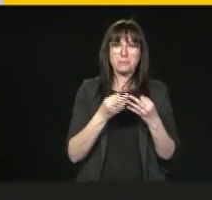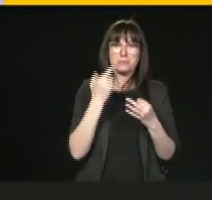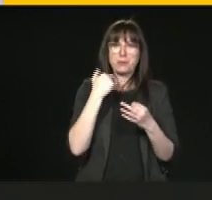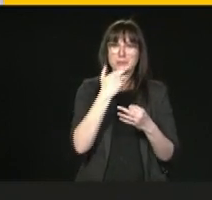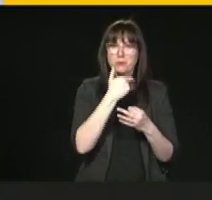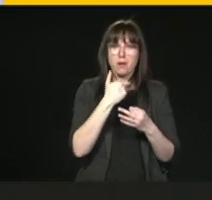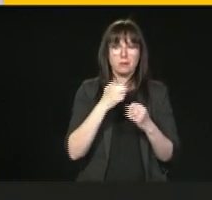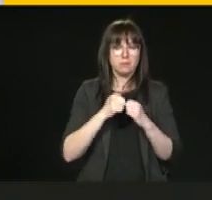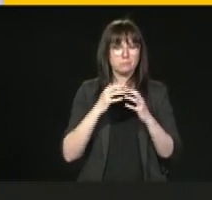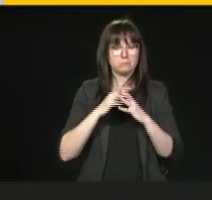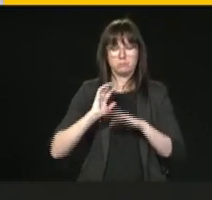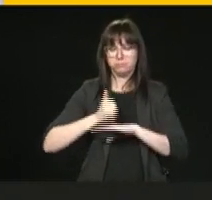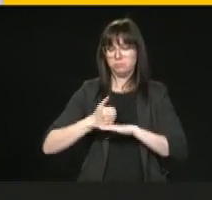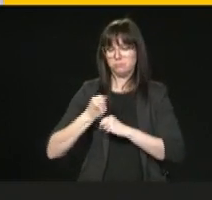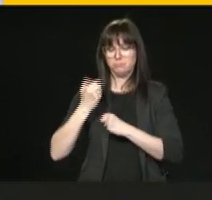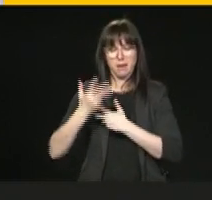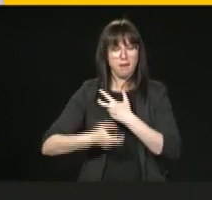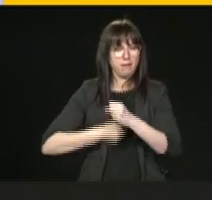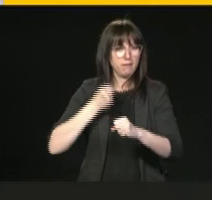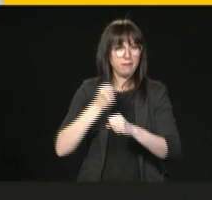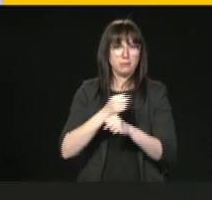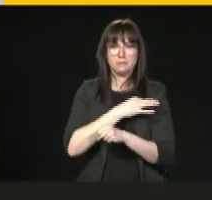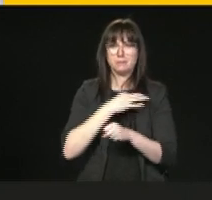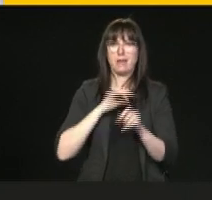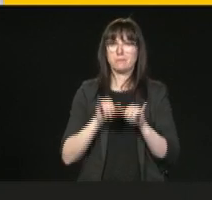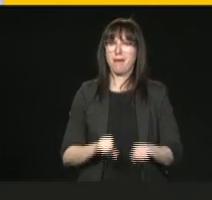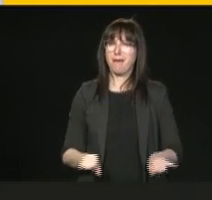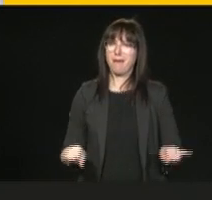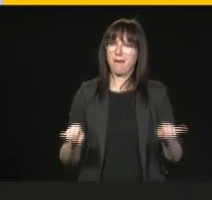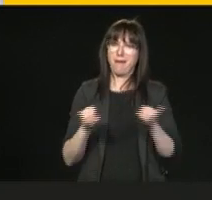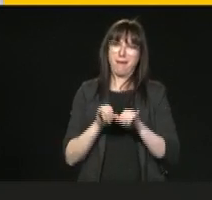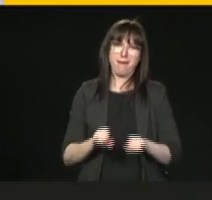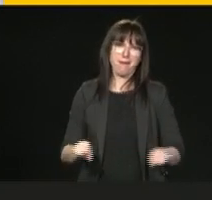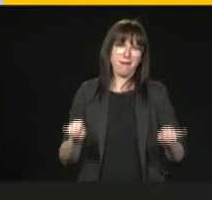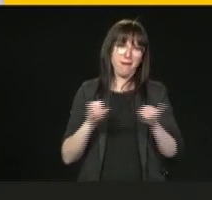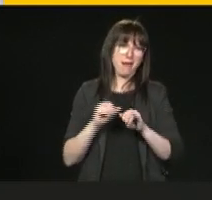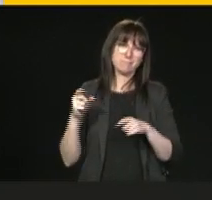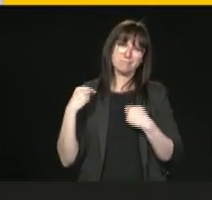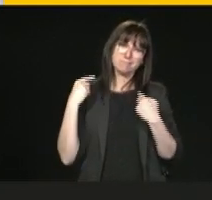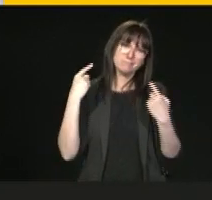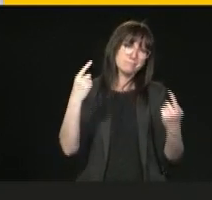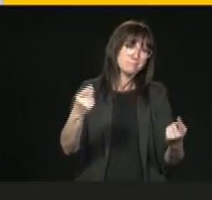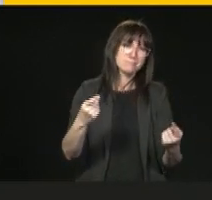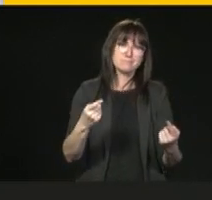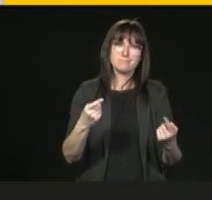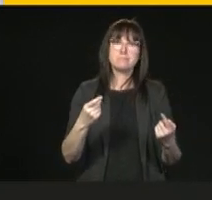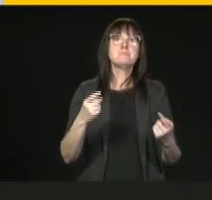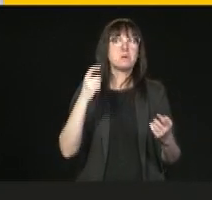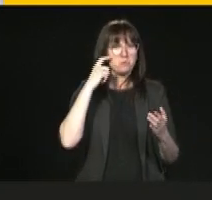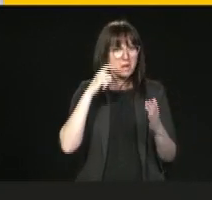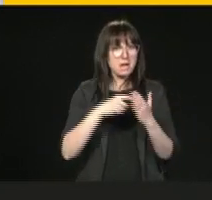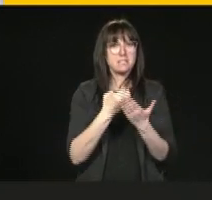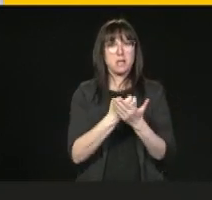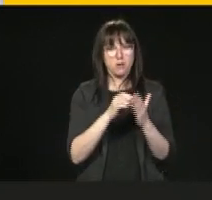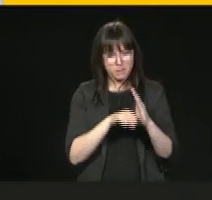around for years, had many of the same employees for years, employees who've been there through slowdowns, good times, and bad times. And